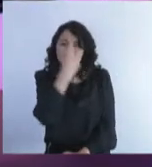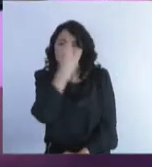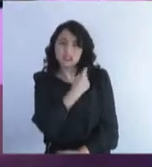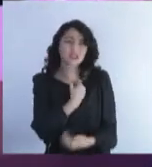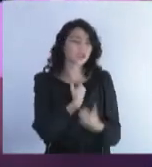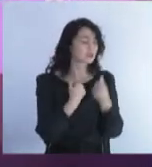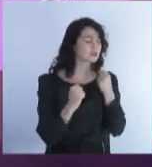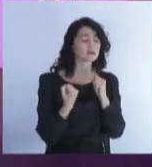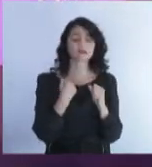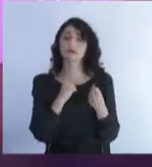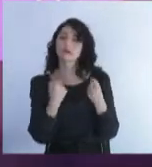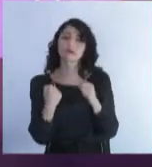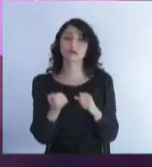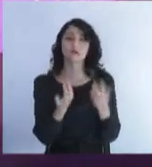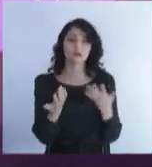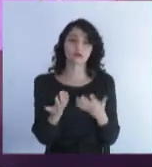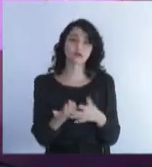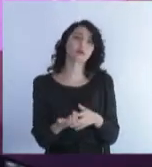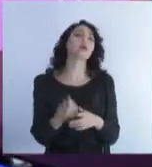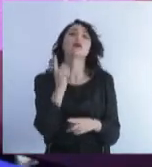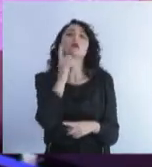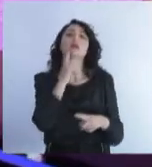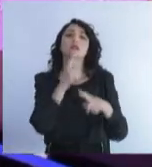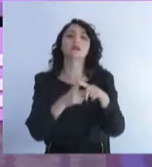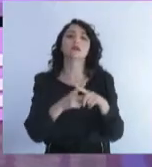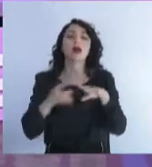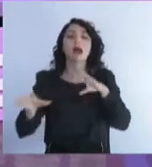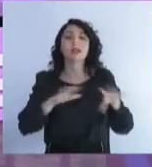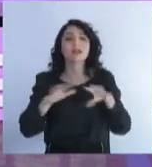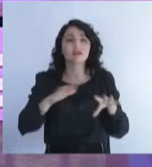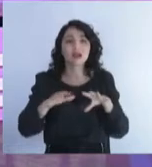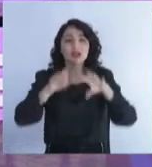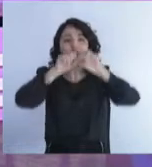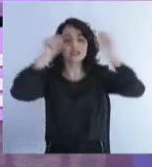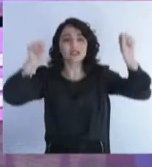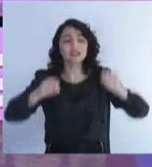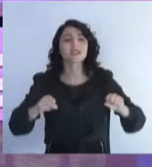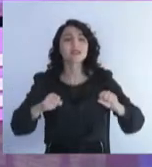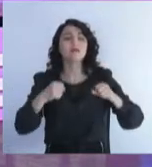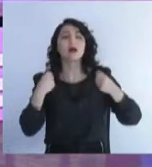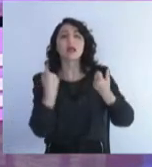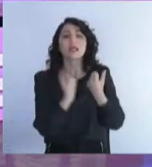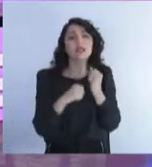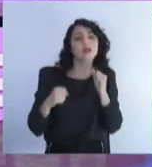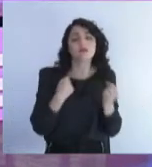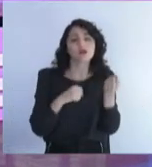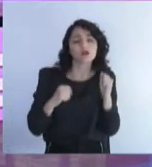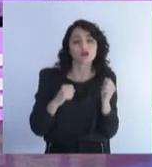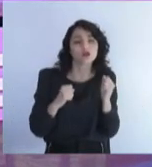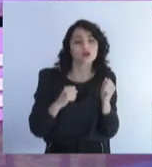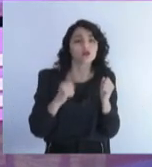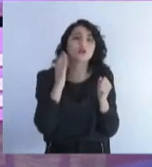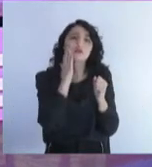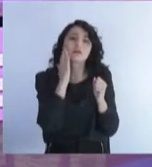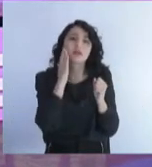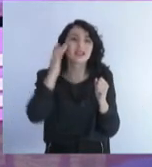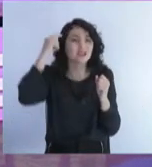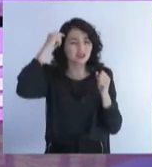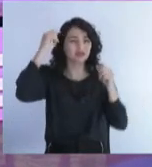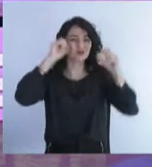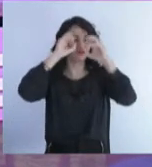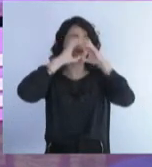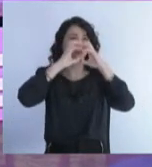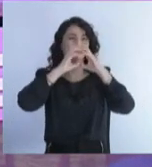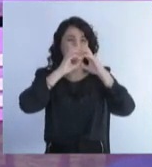and distress, what's called sympathetic nervous system activity. And it brings us to the